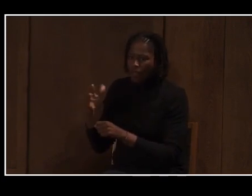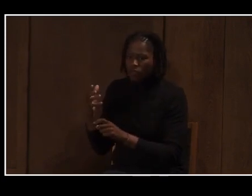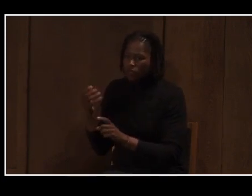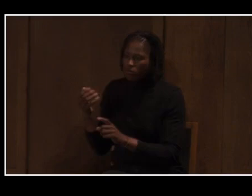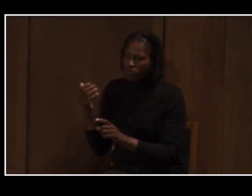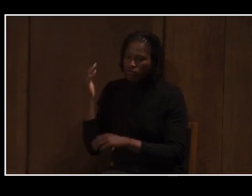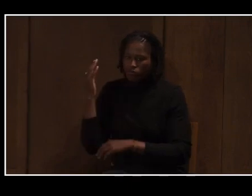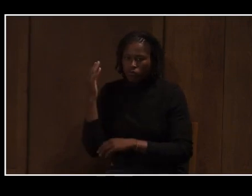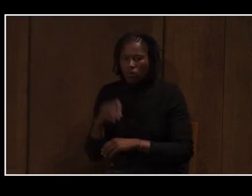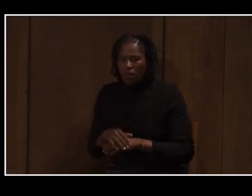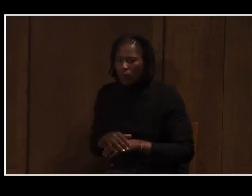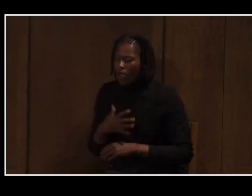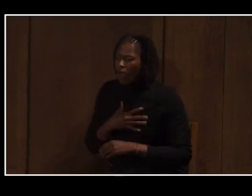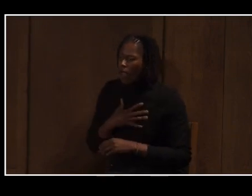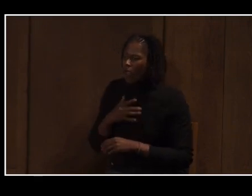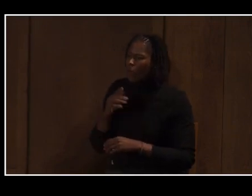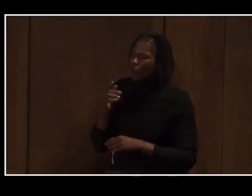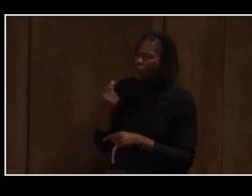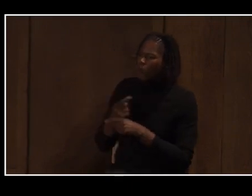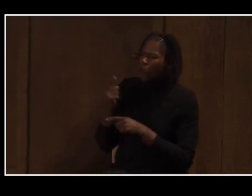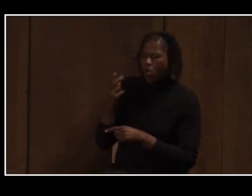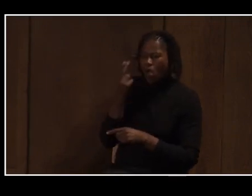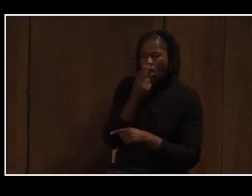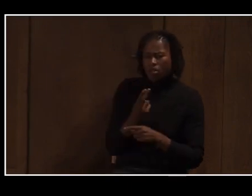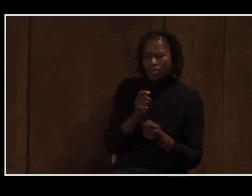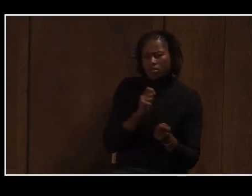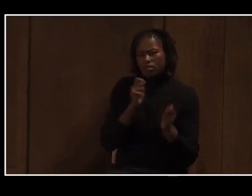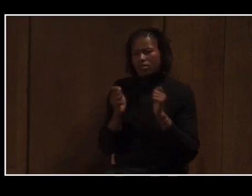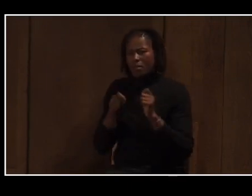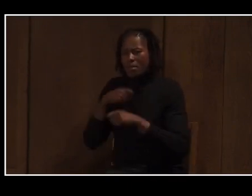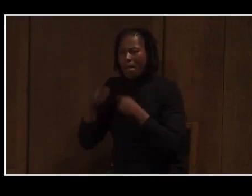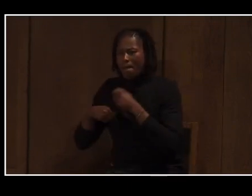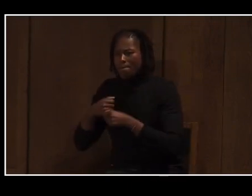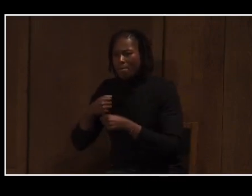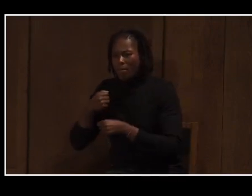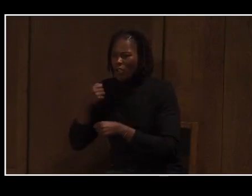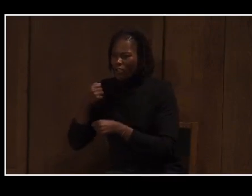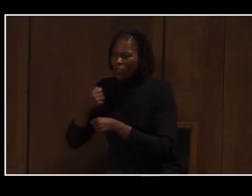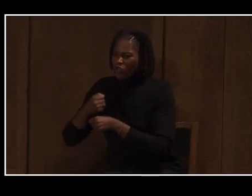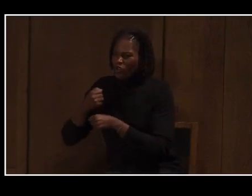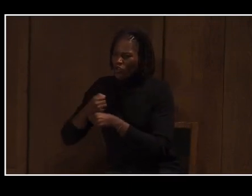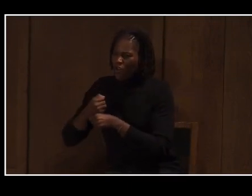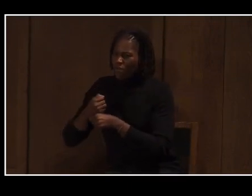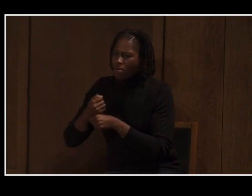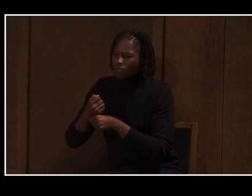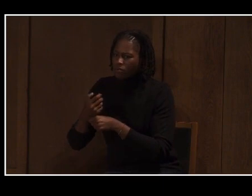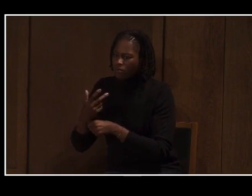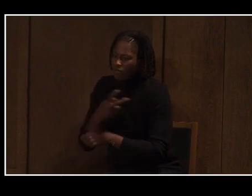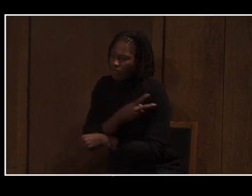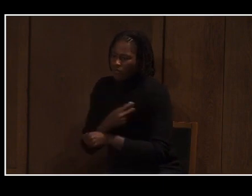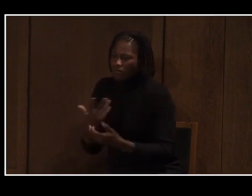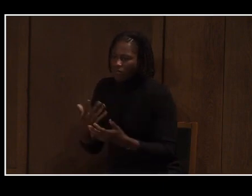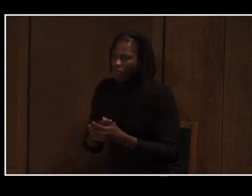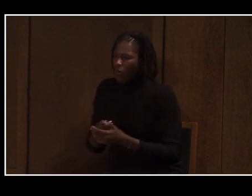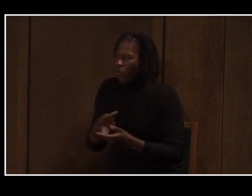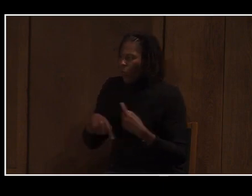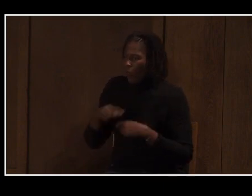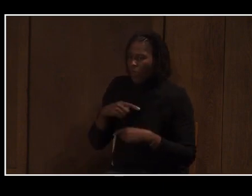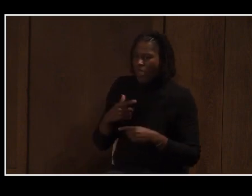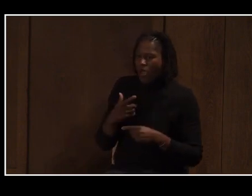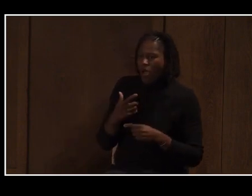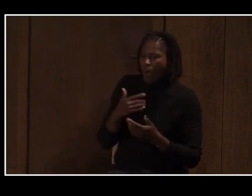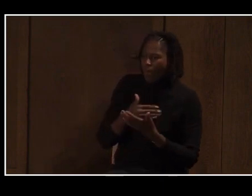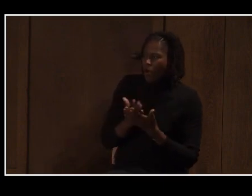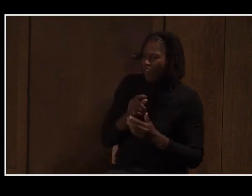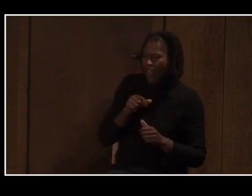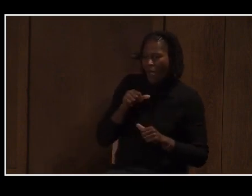artist to the bureaucrat, because I think we're all there. Mm-hmm. We're all part of that process of, and maybe this is something we could talk about a bit